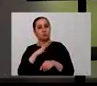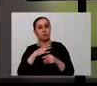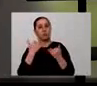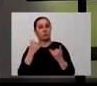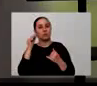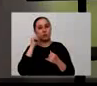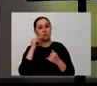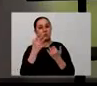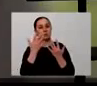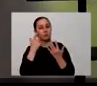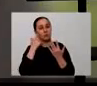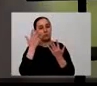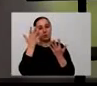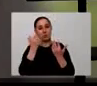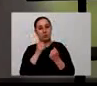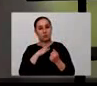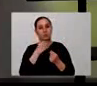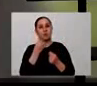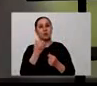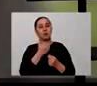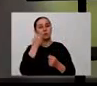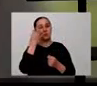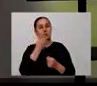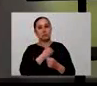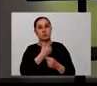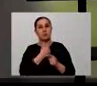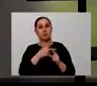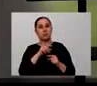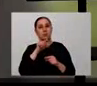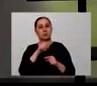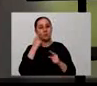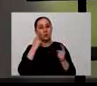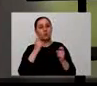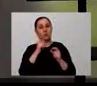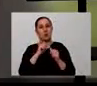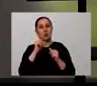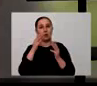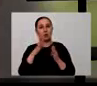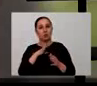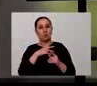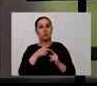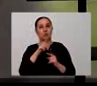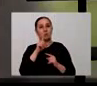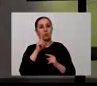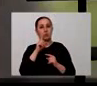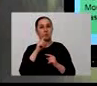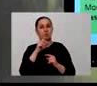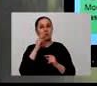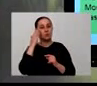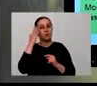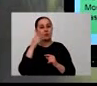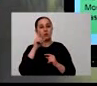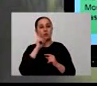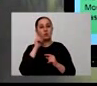bugungi darsimizda bilib oldik. Yana bilishni istaymizki, aynan shu ma'lumotga aloqador bo'lgan bu iqtidorli yoshlar kimlar